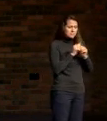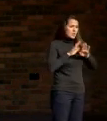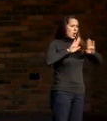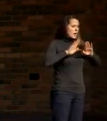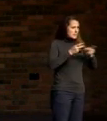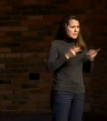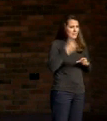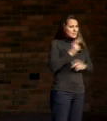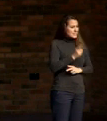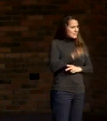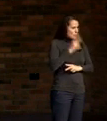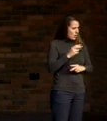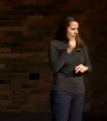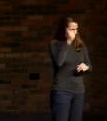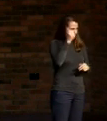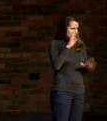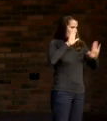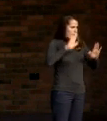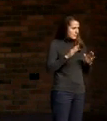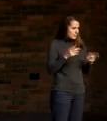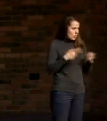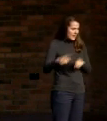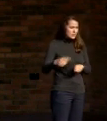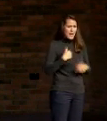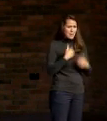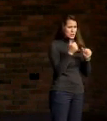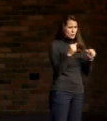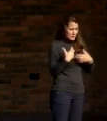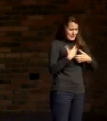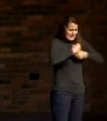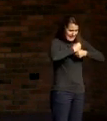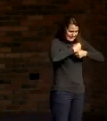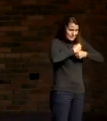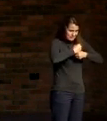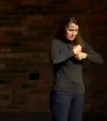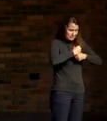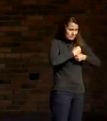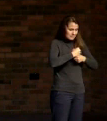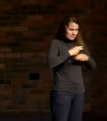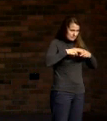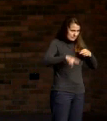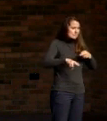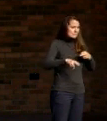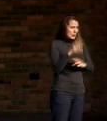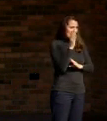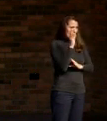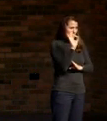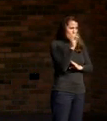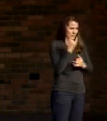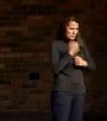historical and momentous occasion. I'm going to try to condense the sermon on